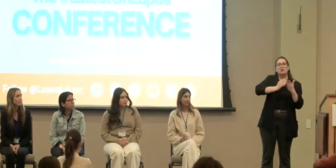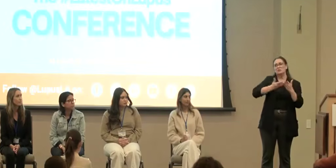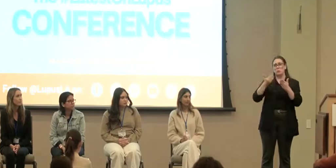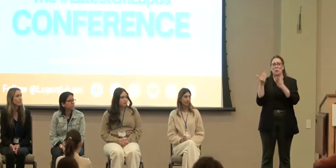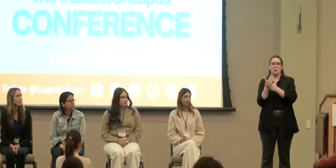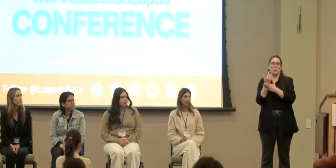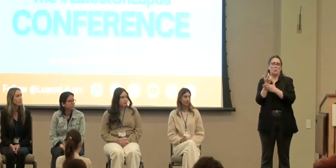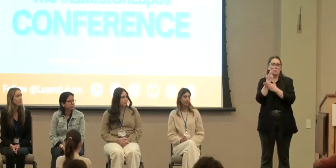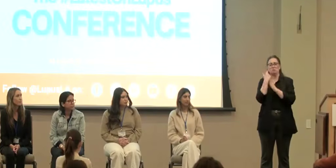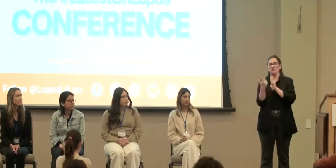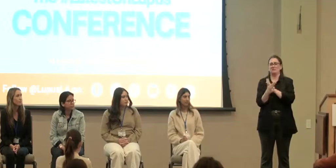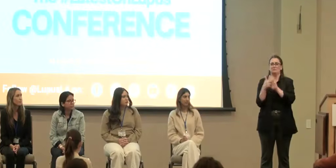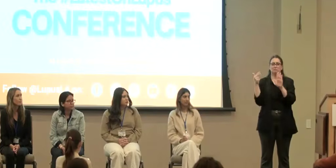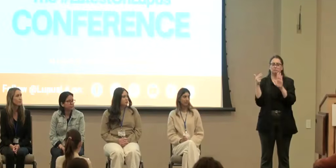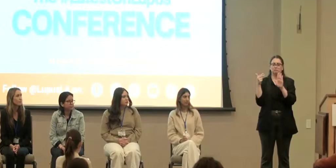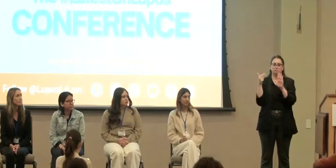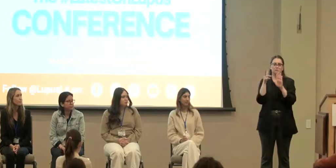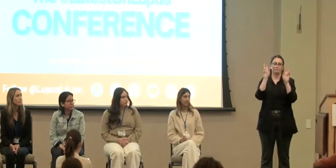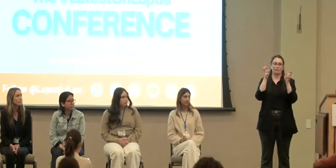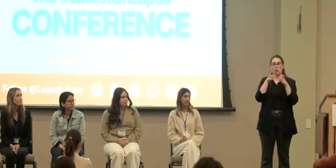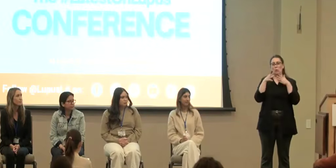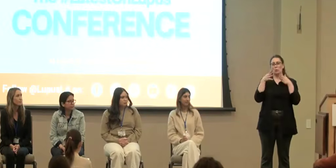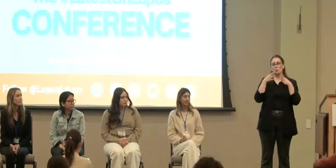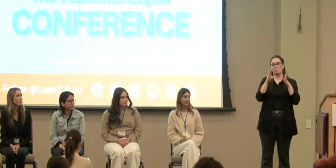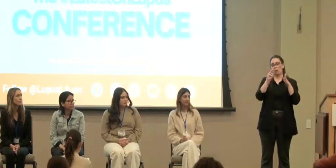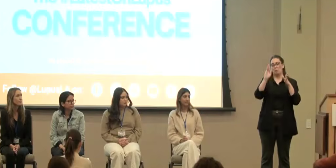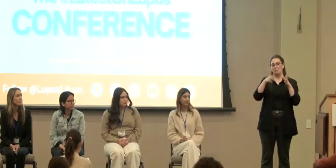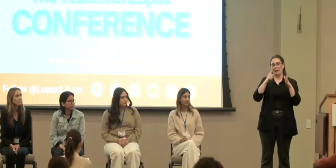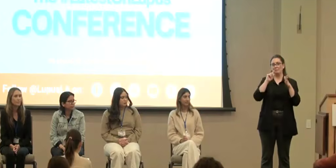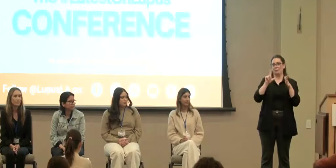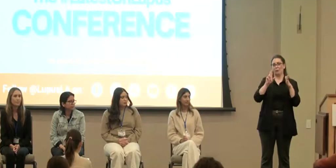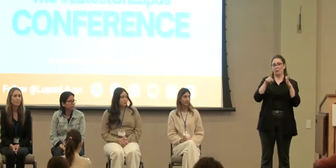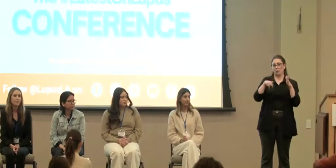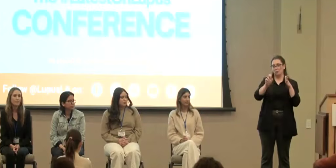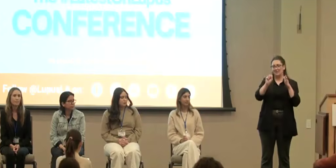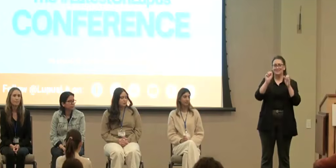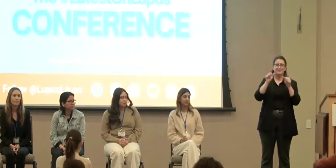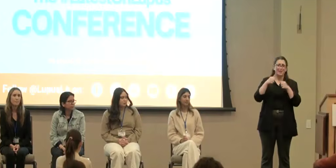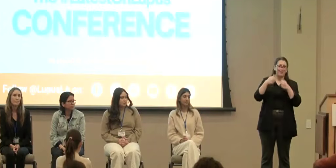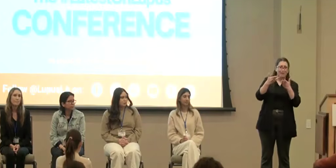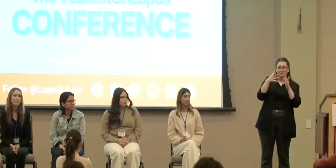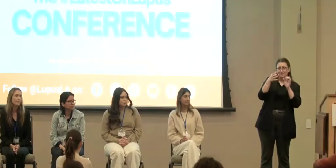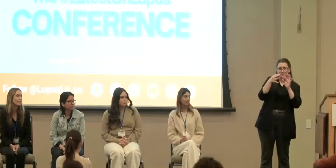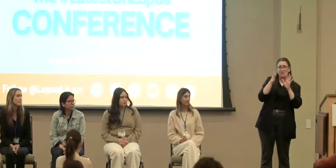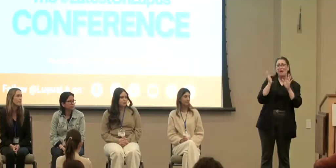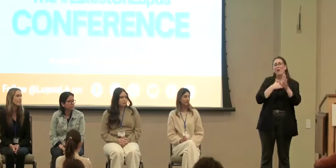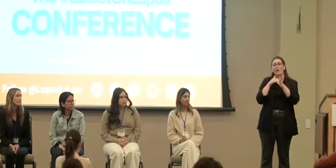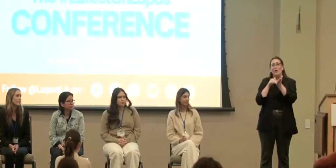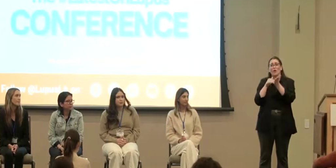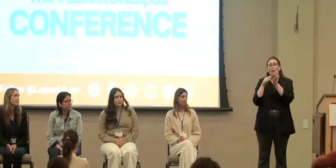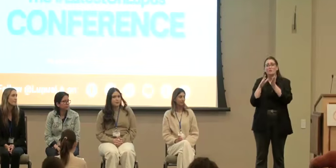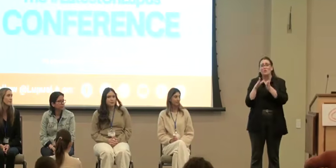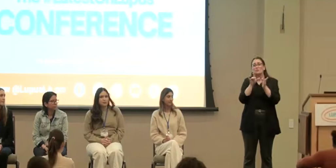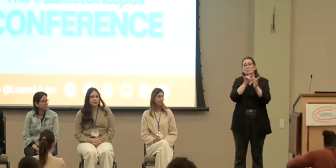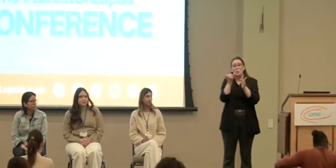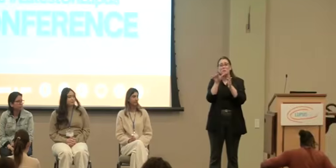all different parts of the road, of the journey, to sort of offer their feedback. Our doctors are also doing that. So please know